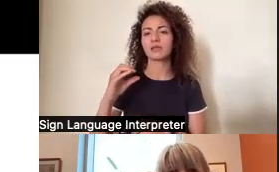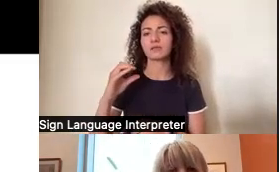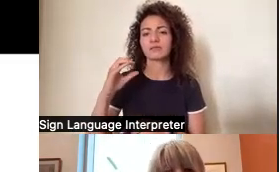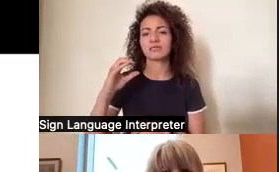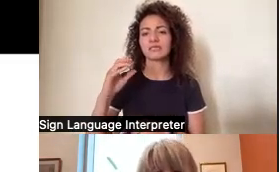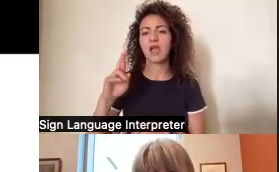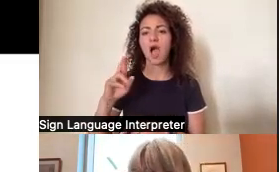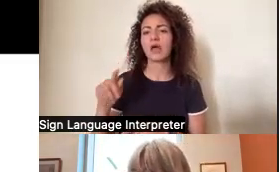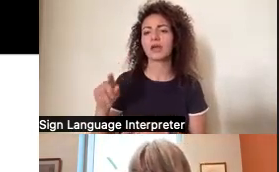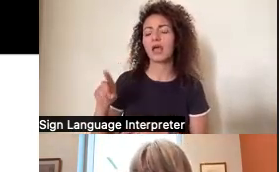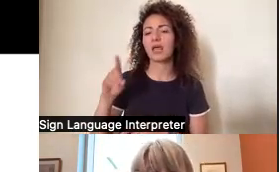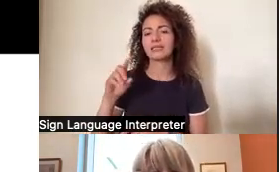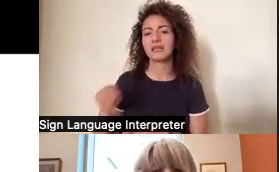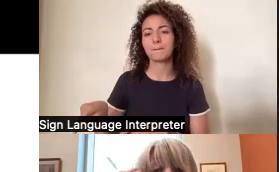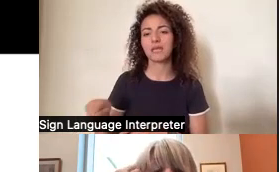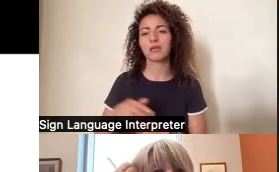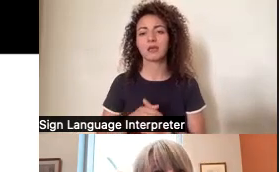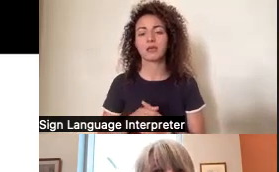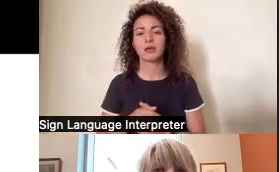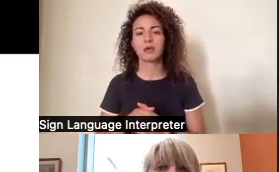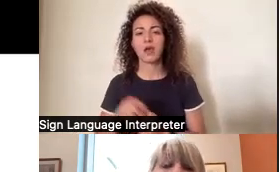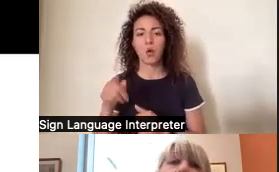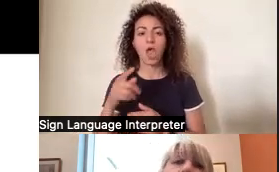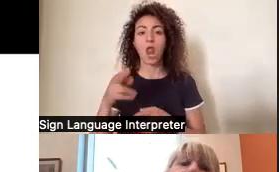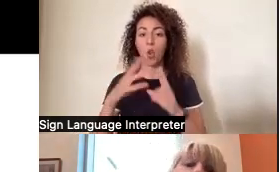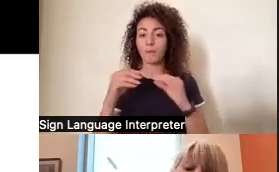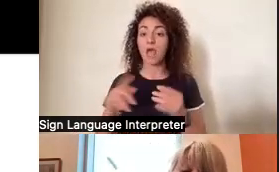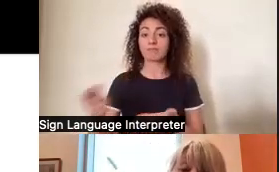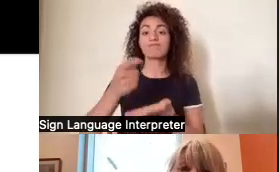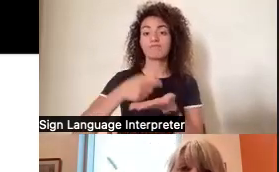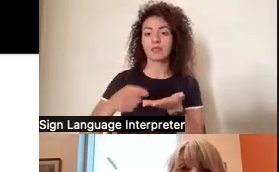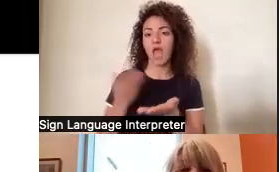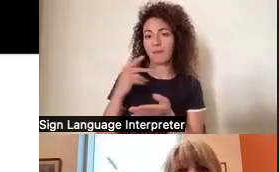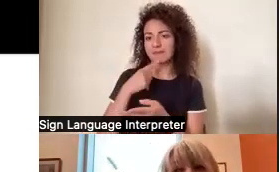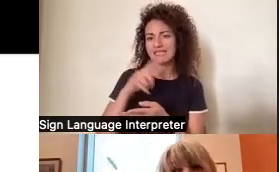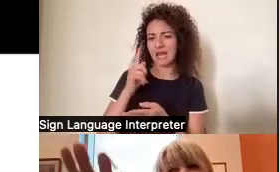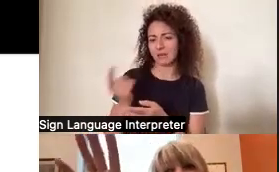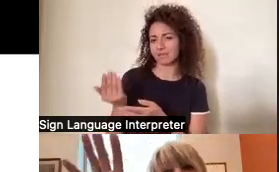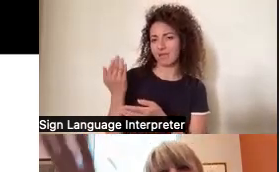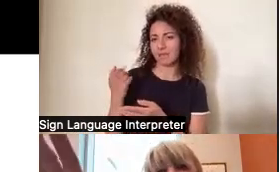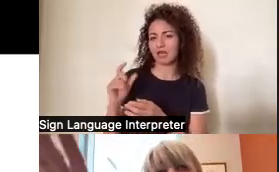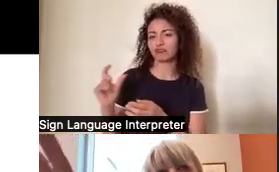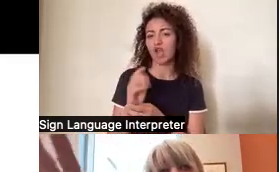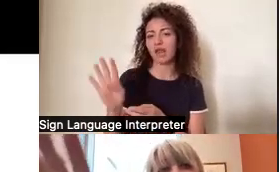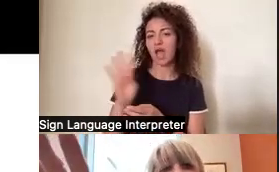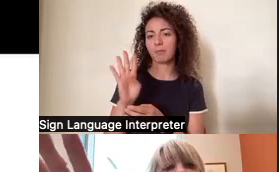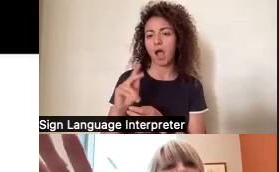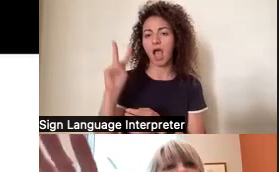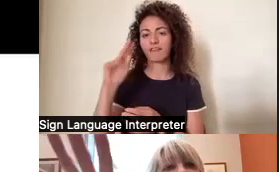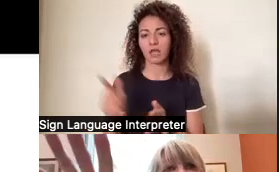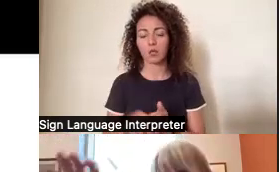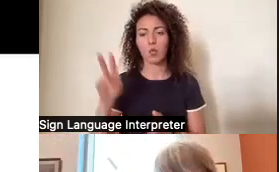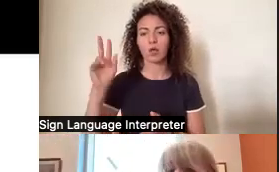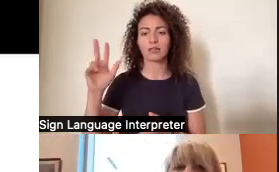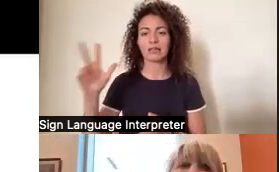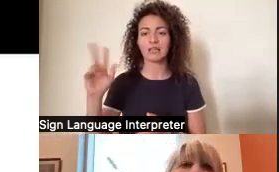to the UN Convention for the Rights of People with Disabilities just earlier this year in March 2023. This is all fantastic, but